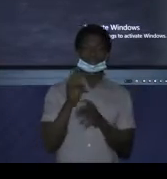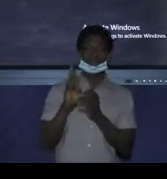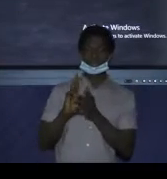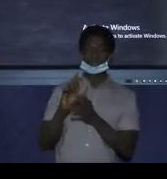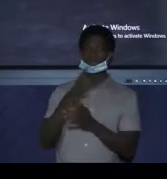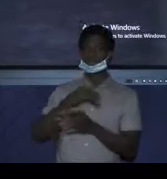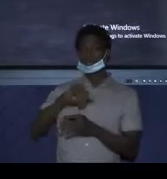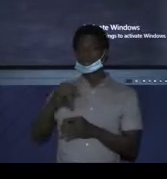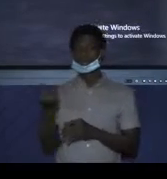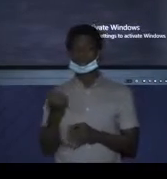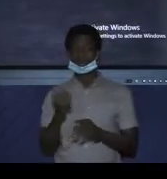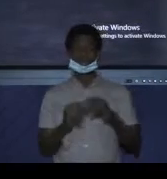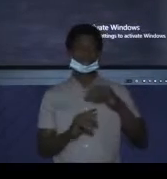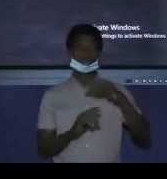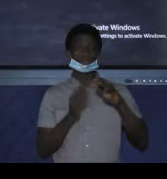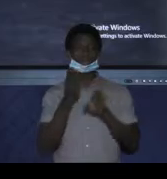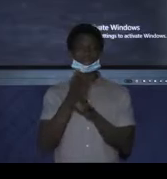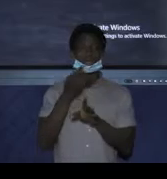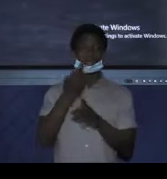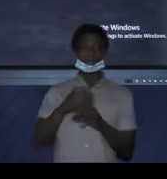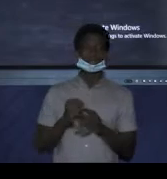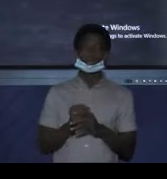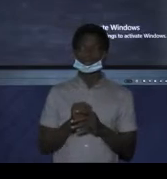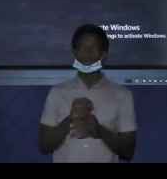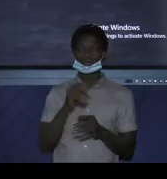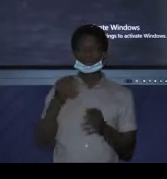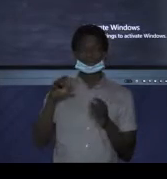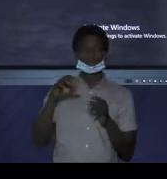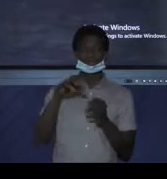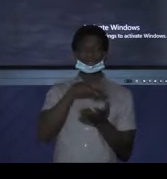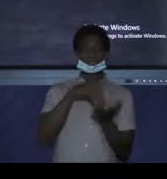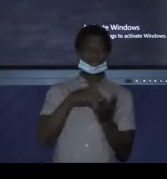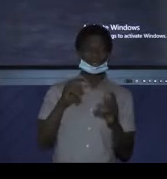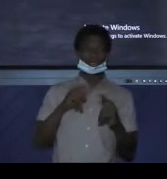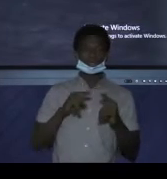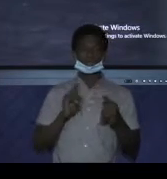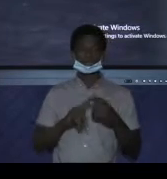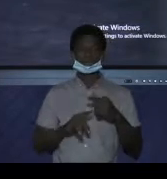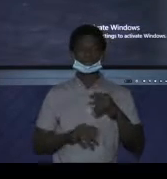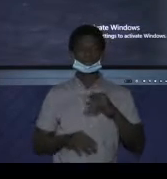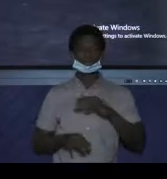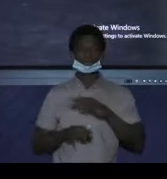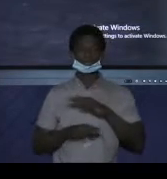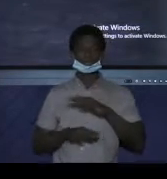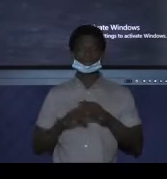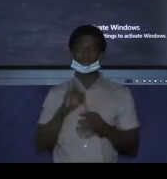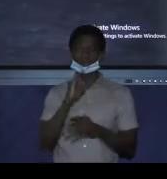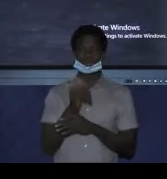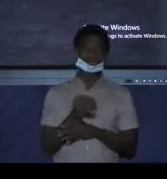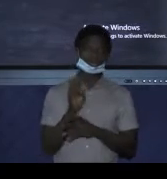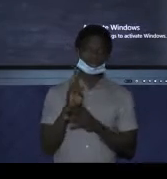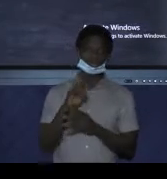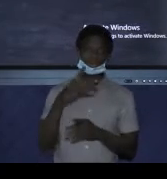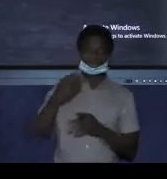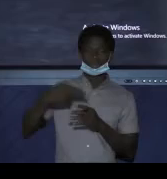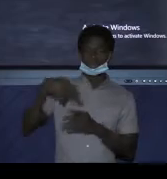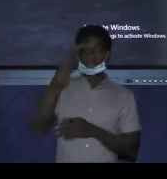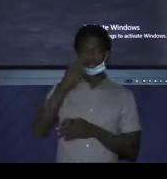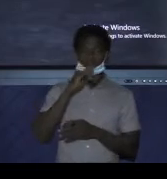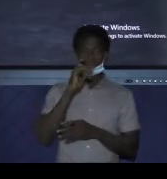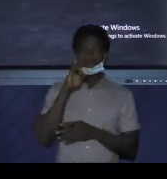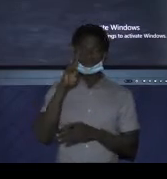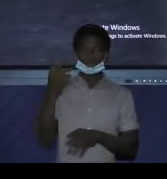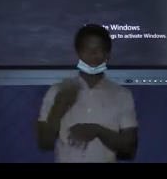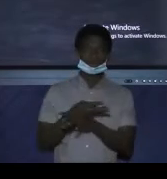from the center to the bottom is the radius. And so the height of the cylinder, the height of the sphere